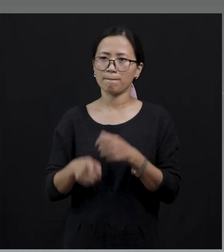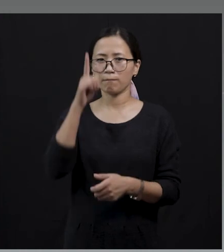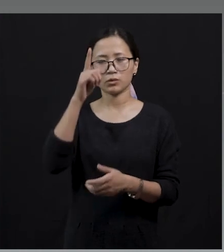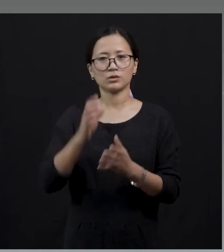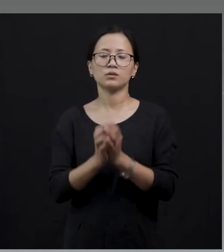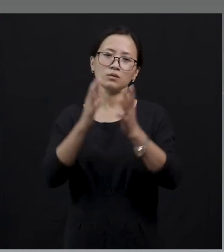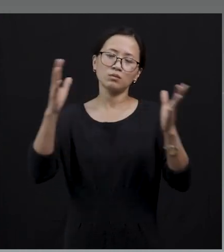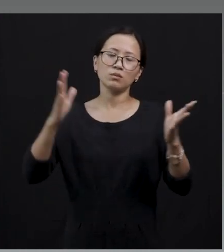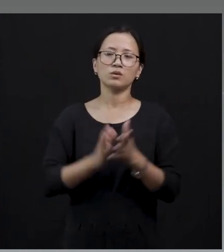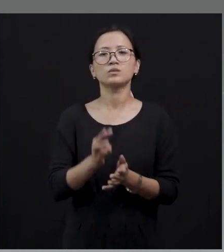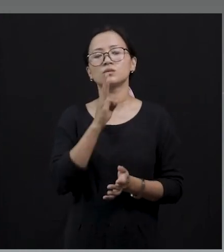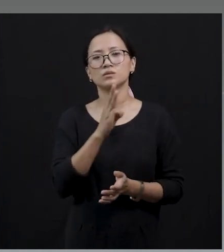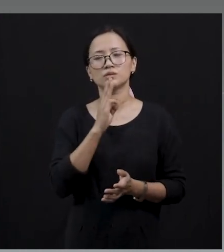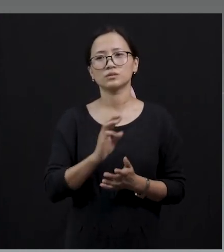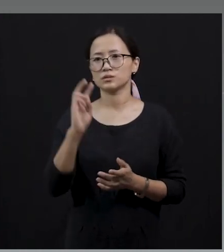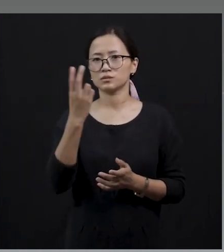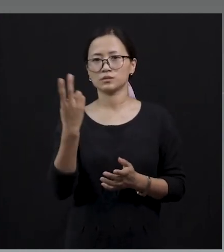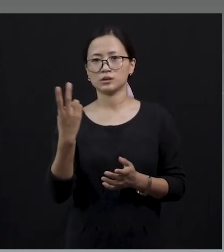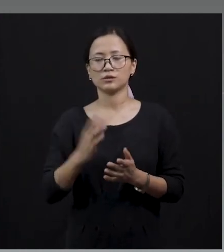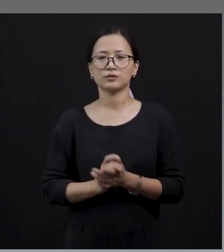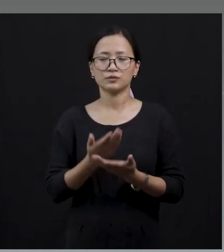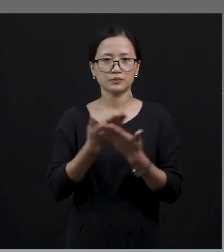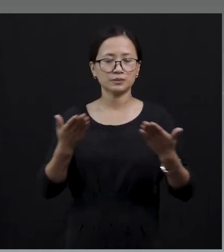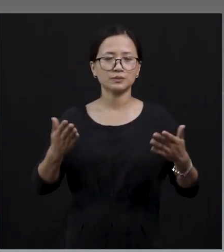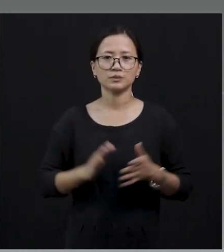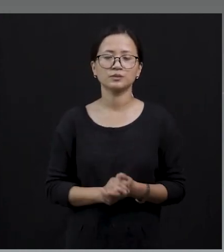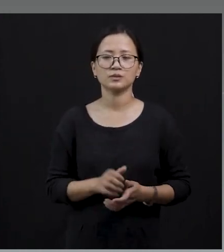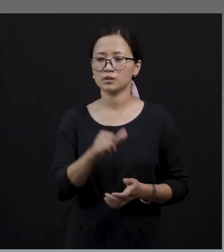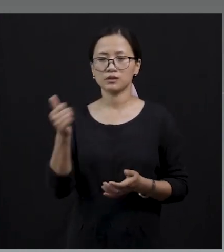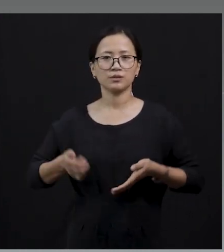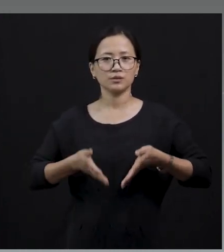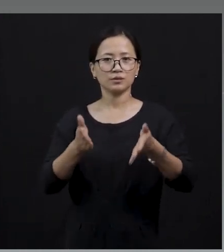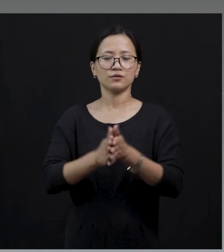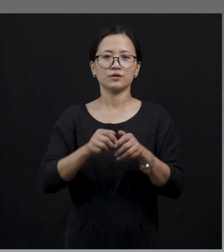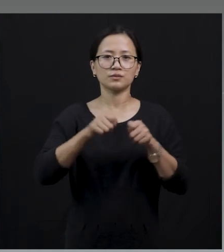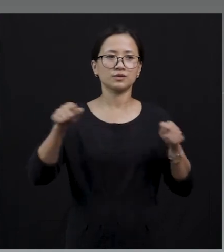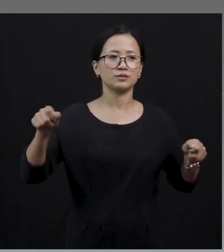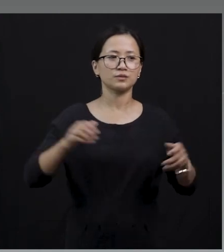hold more water than the two of them. So this is another way of measuring.